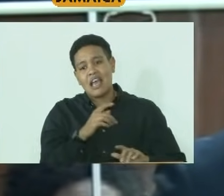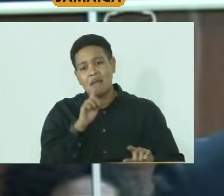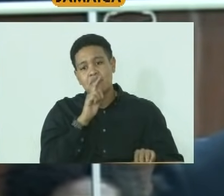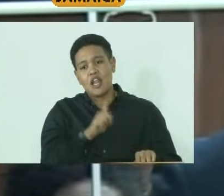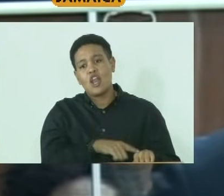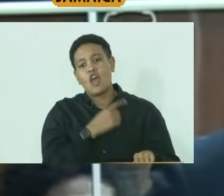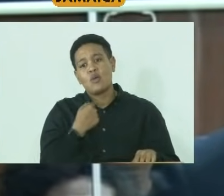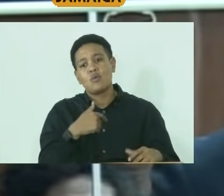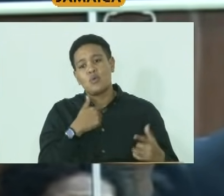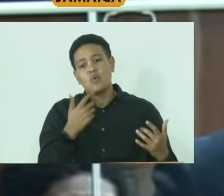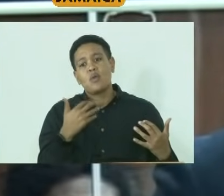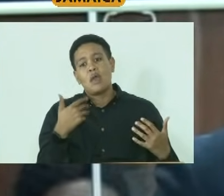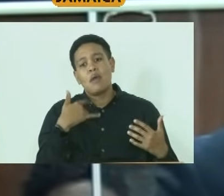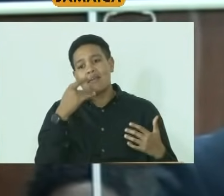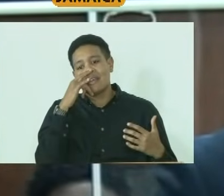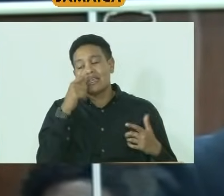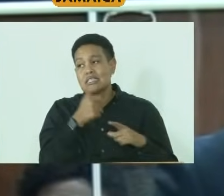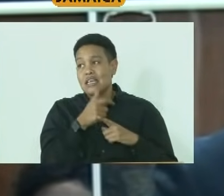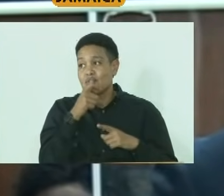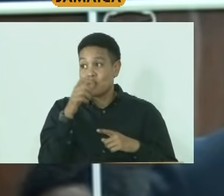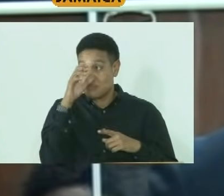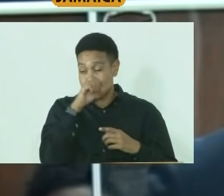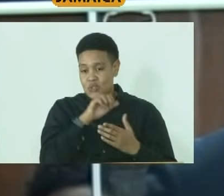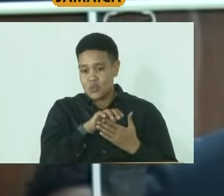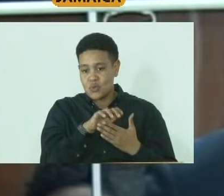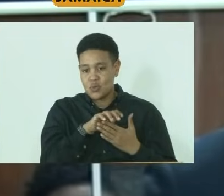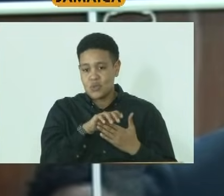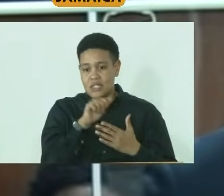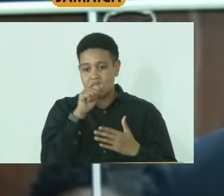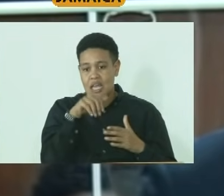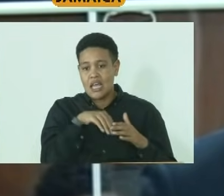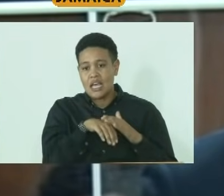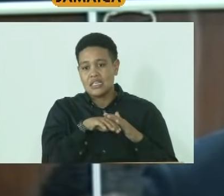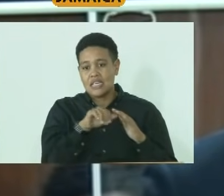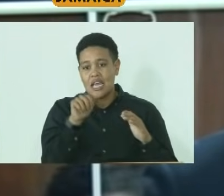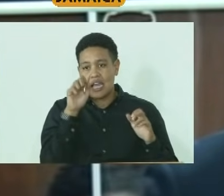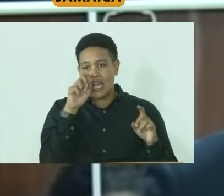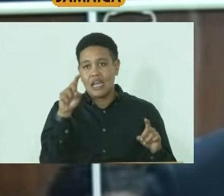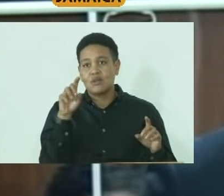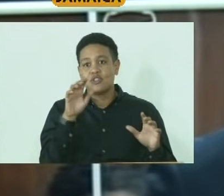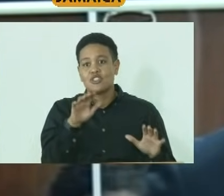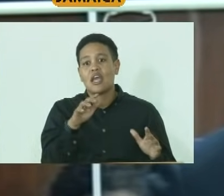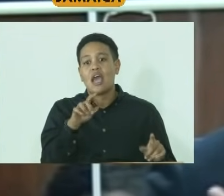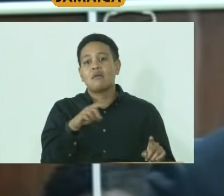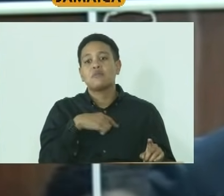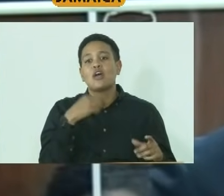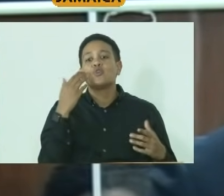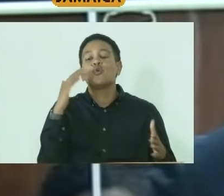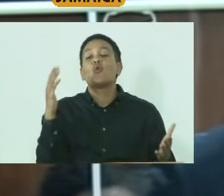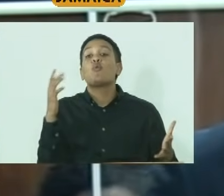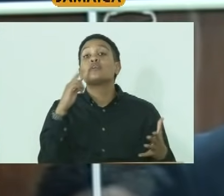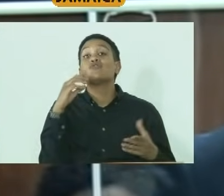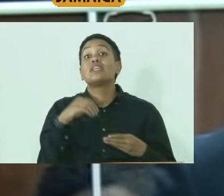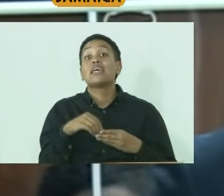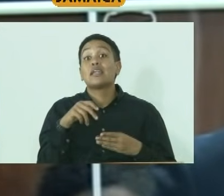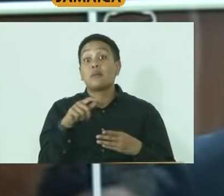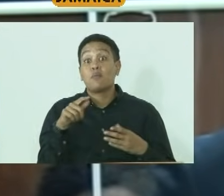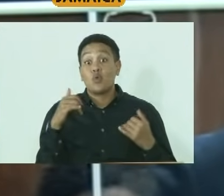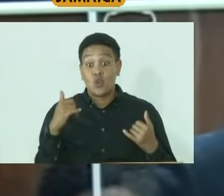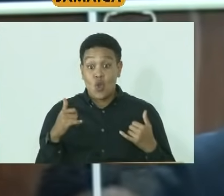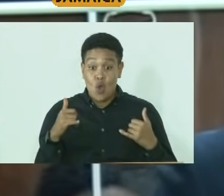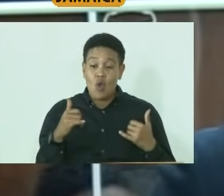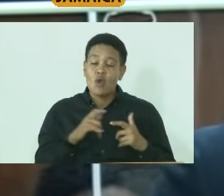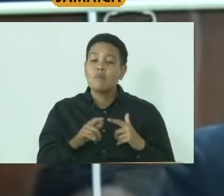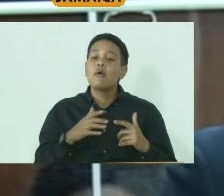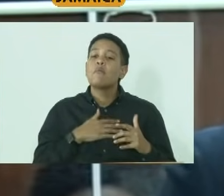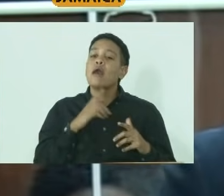we wait, we have kids who are missing school, not accessing any education at all. So I don't know what is in the pool right now,